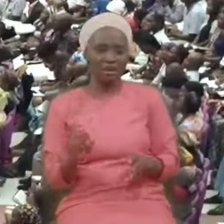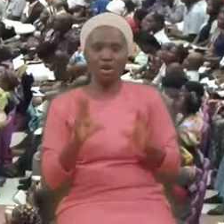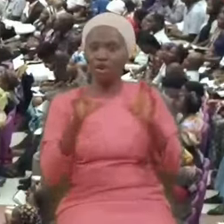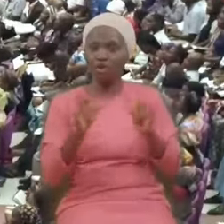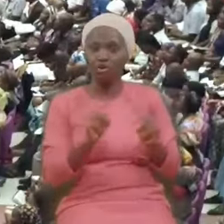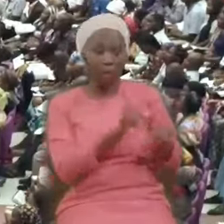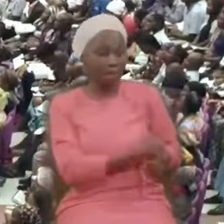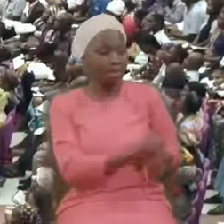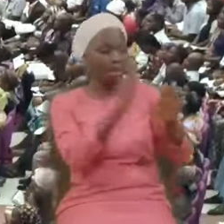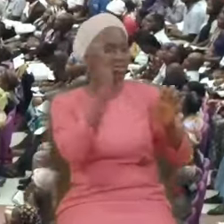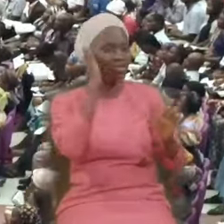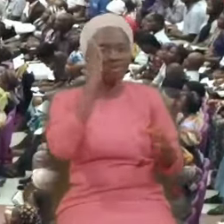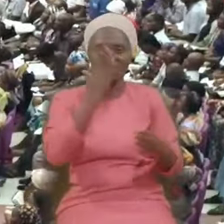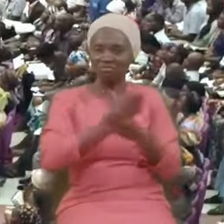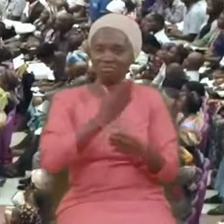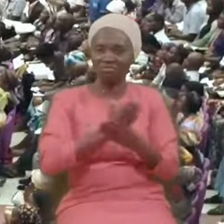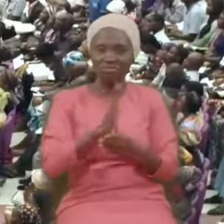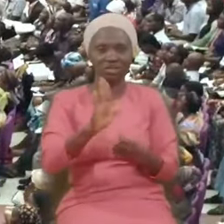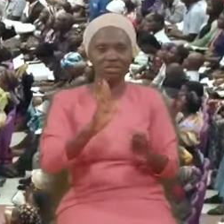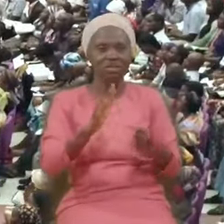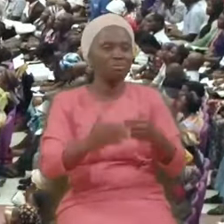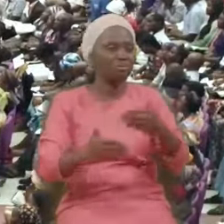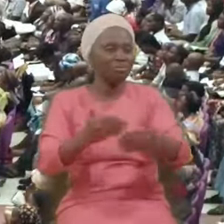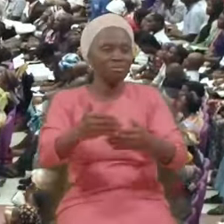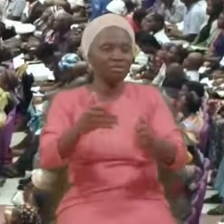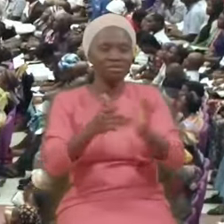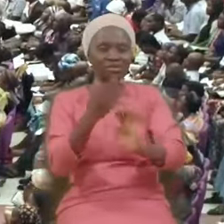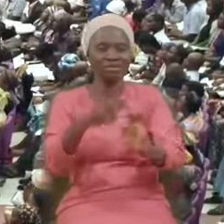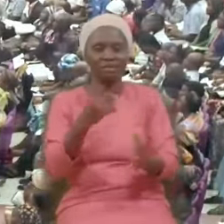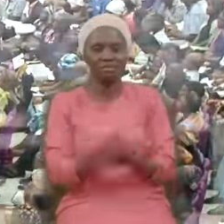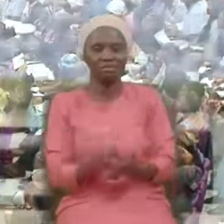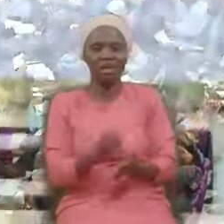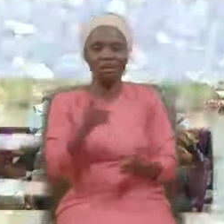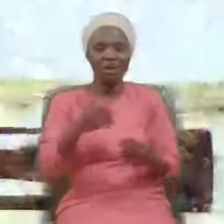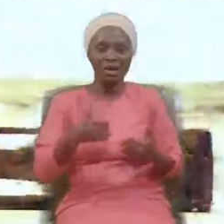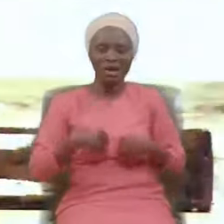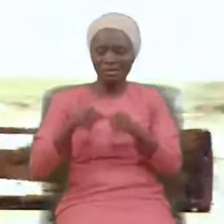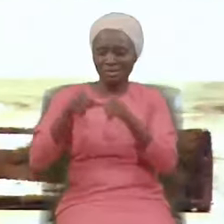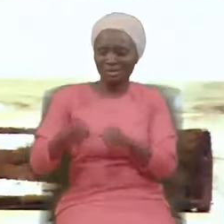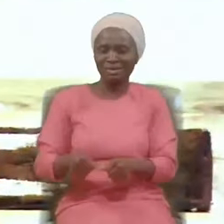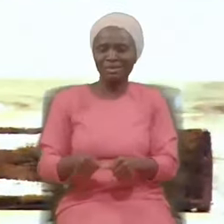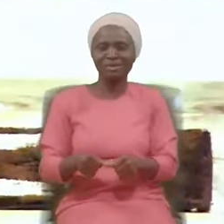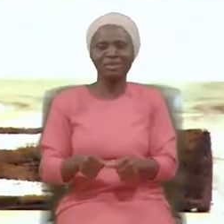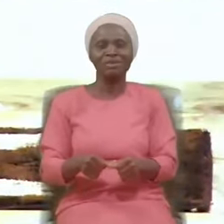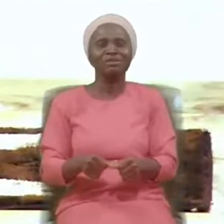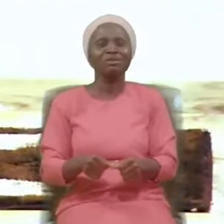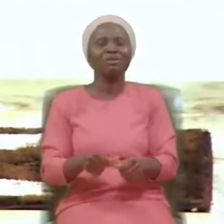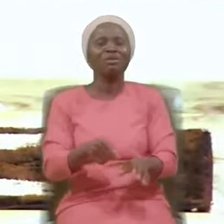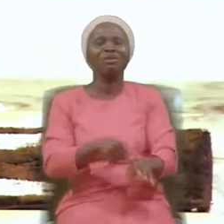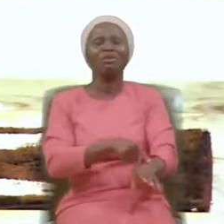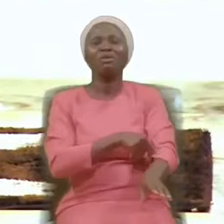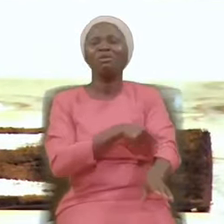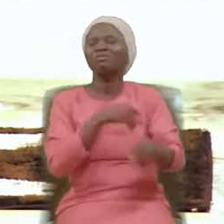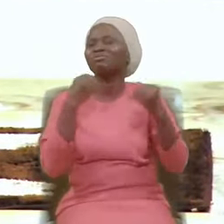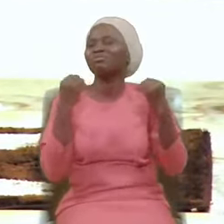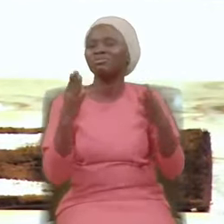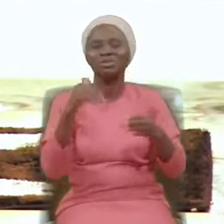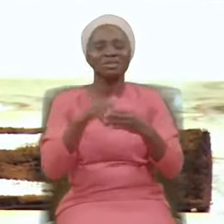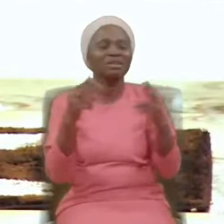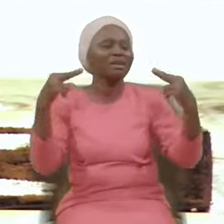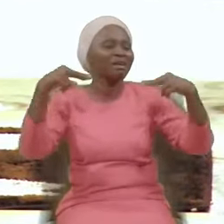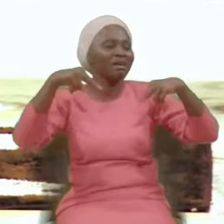You've stayed too long in the valley, and they tied you down there, and you've been crying there, doing